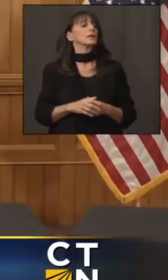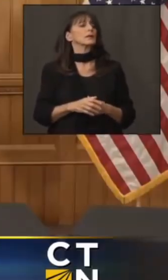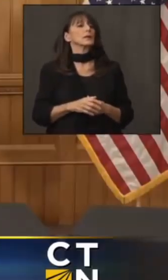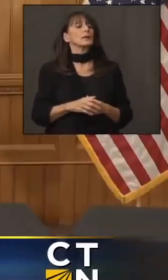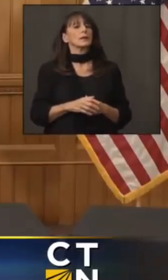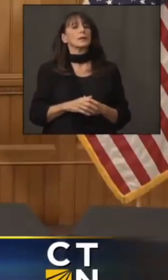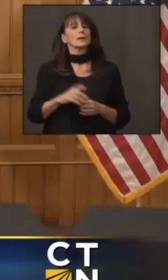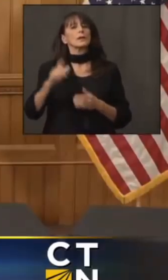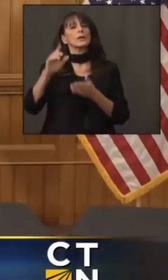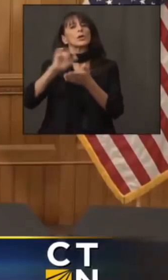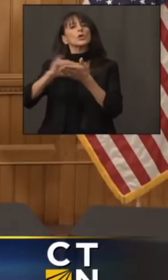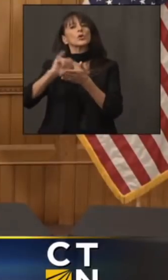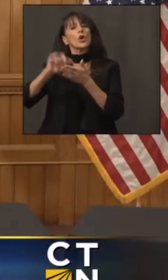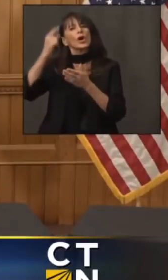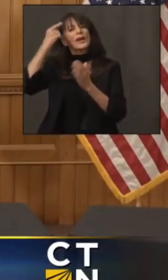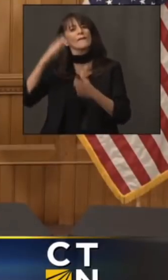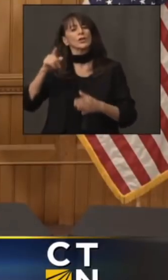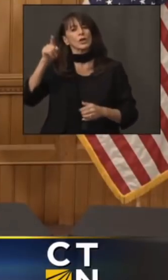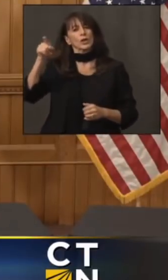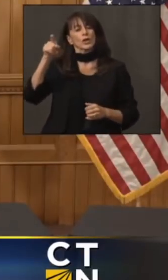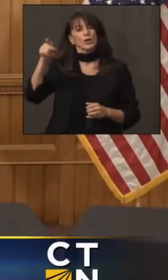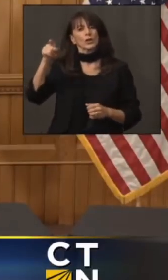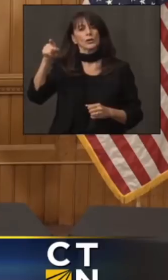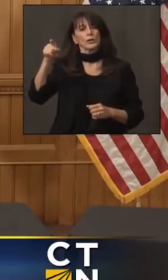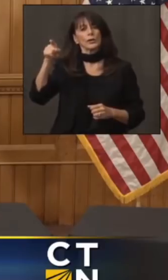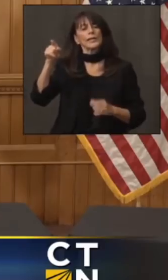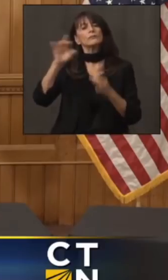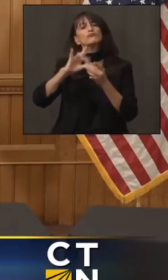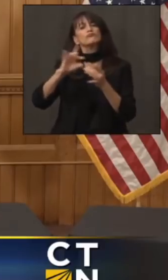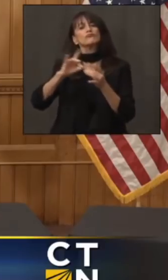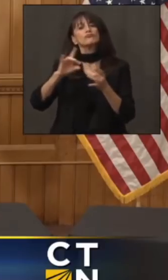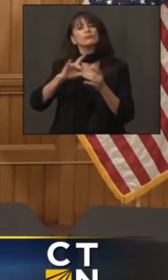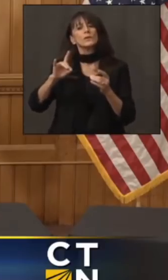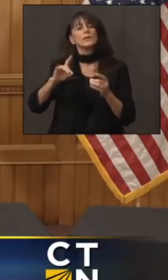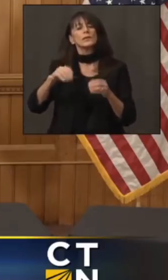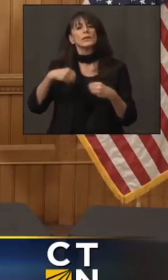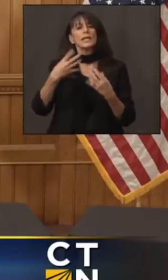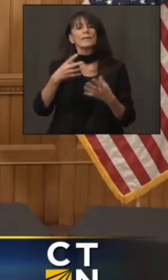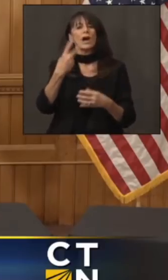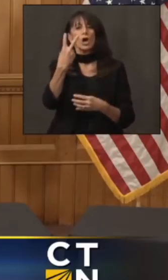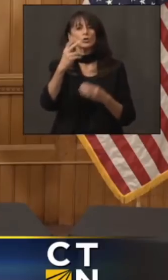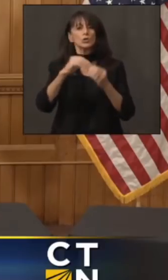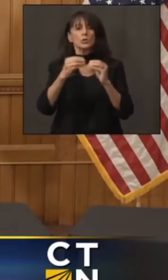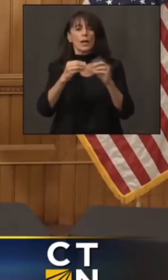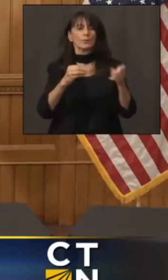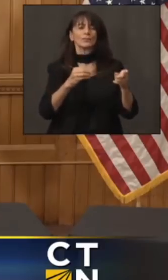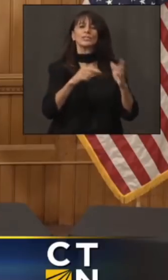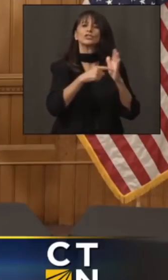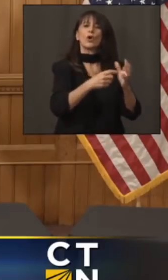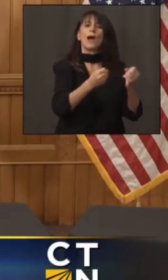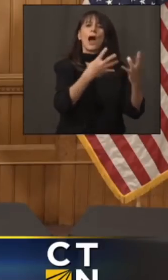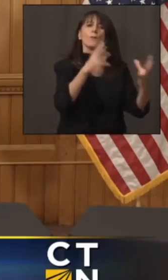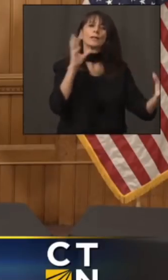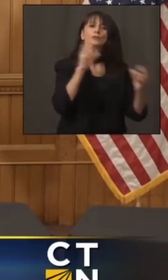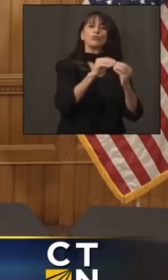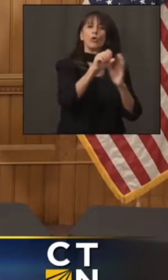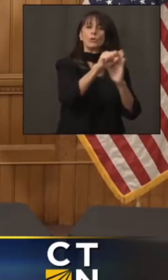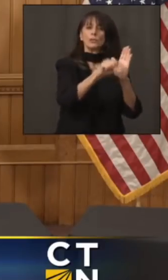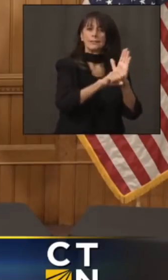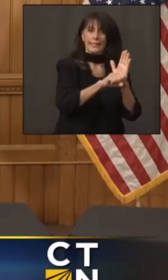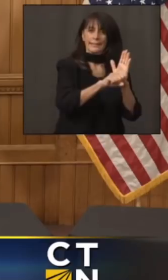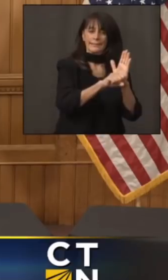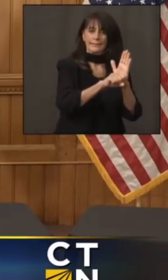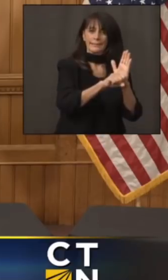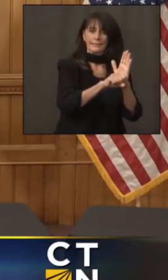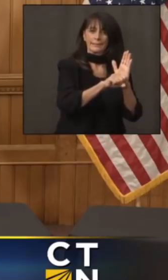Cuomo, at his briefing today, did two numbers. He did a statewide positivity rate, and then they put